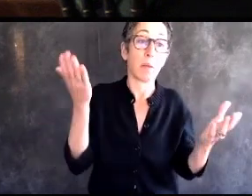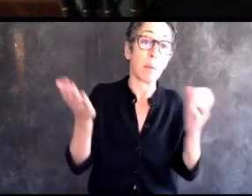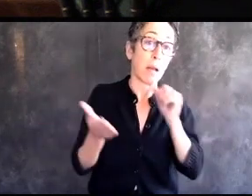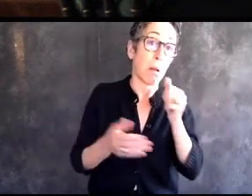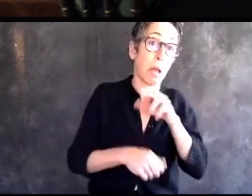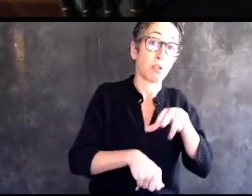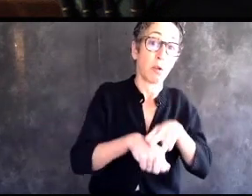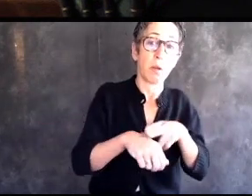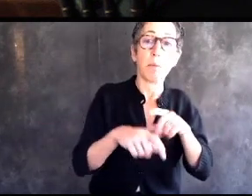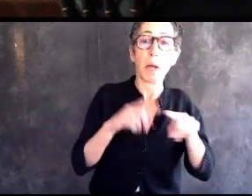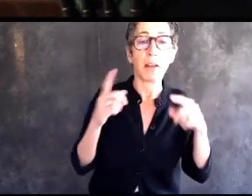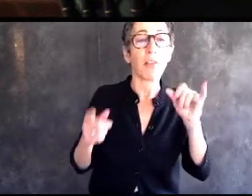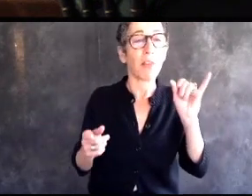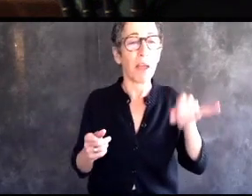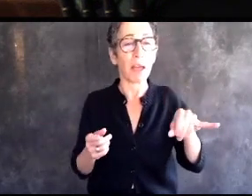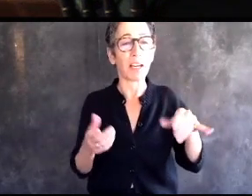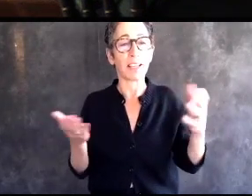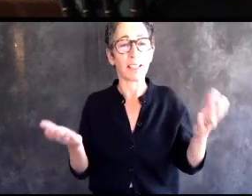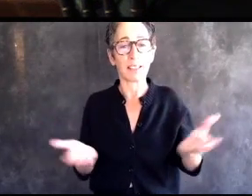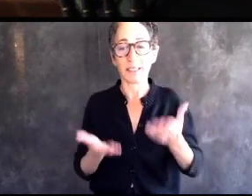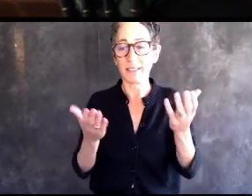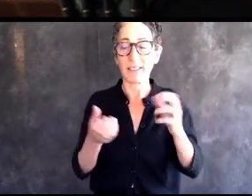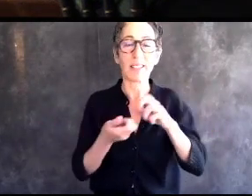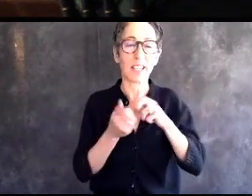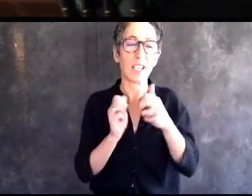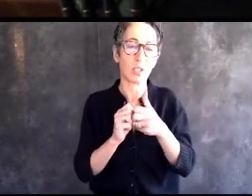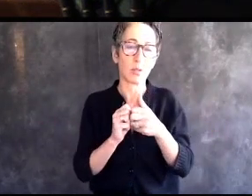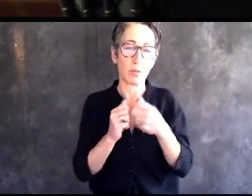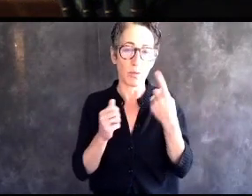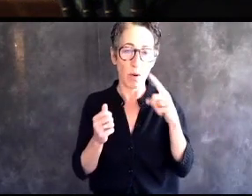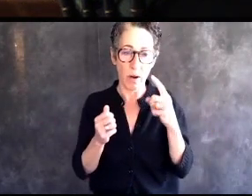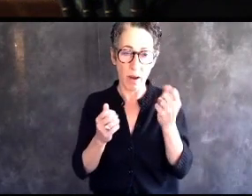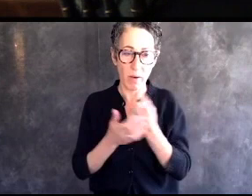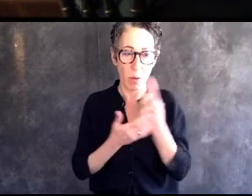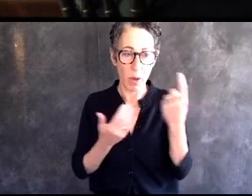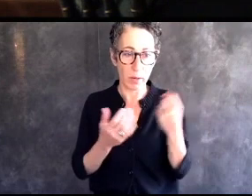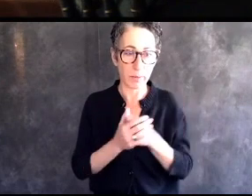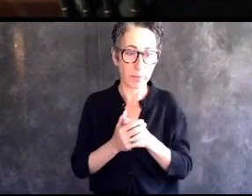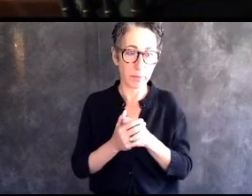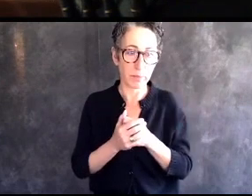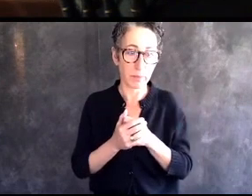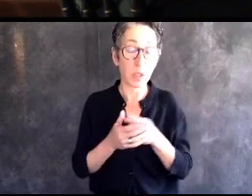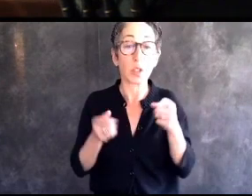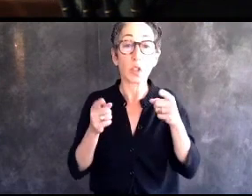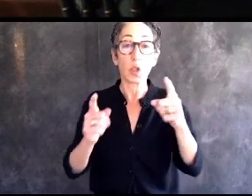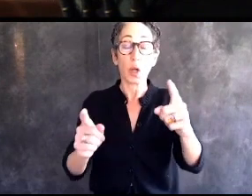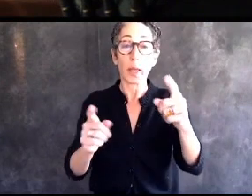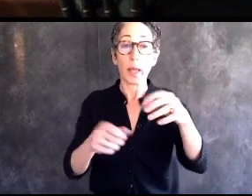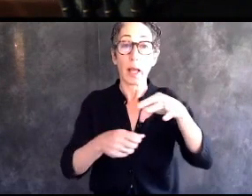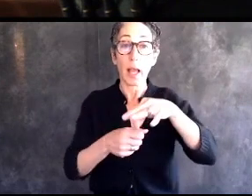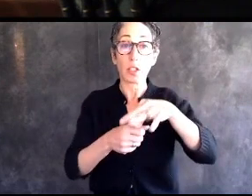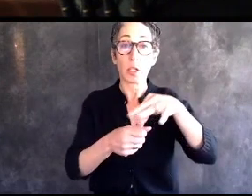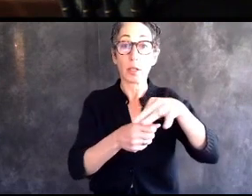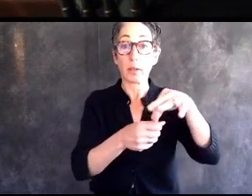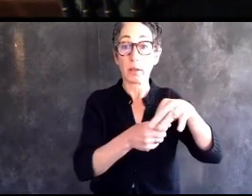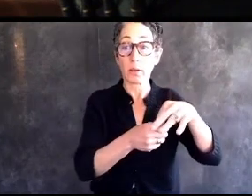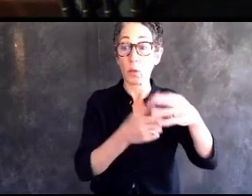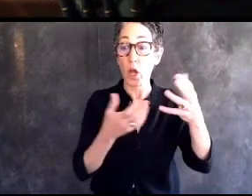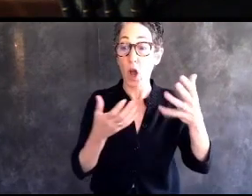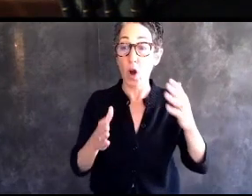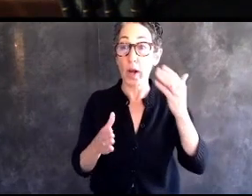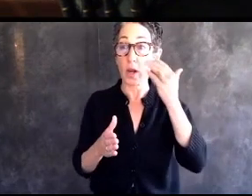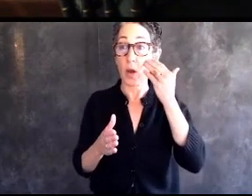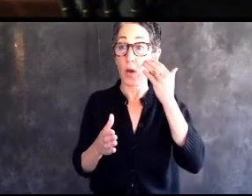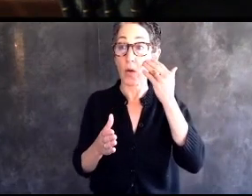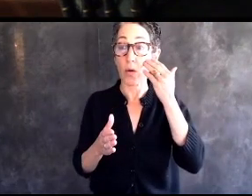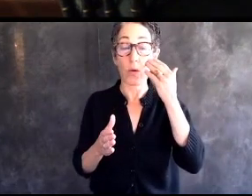that is a issue on everyone's mind. Indeed, during the election, we already know that the cheapest way